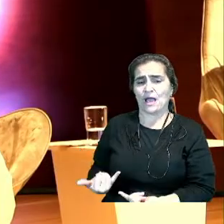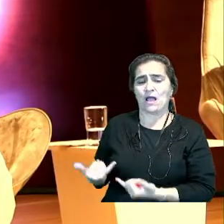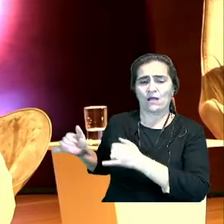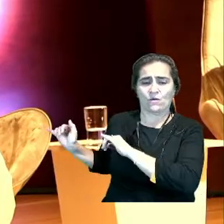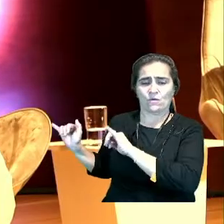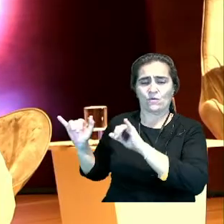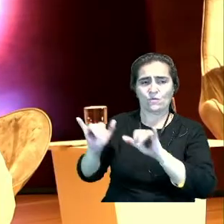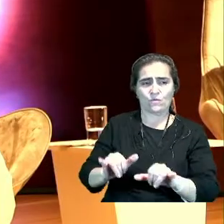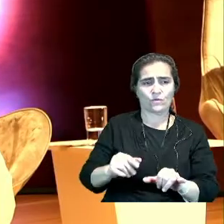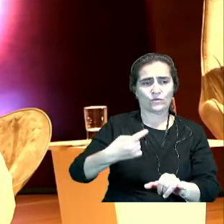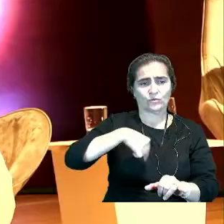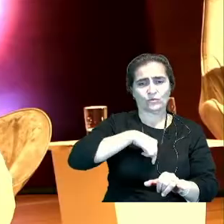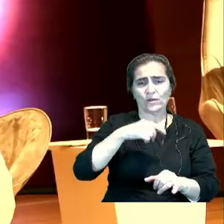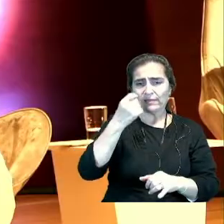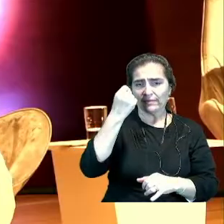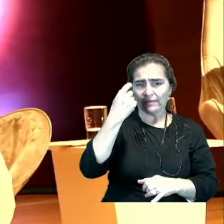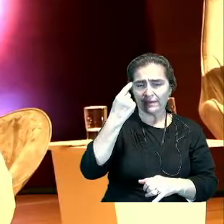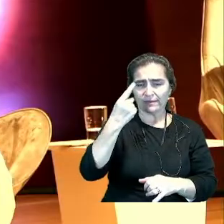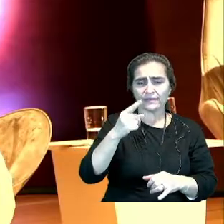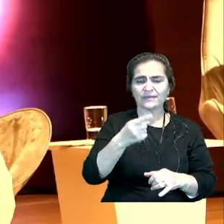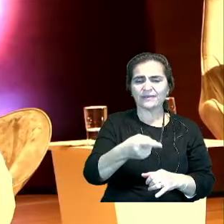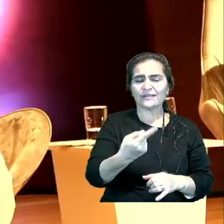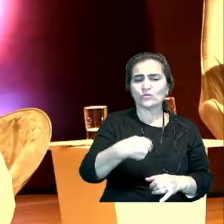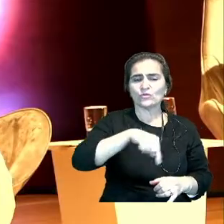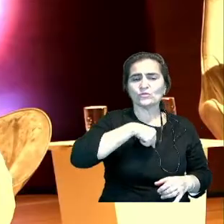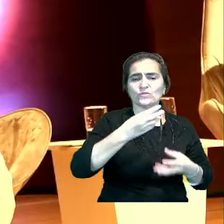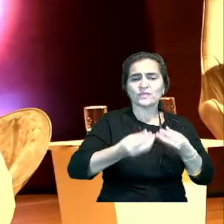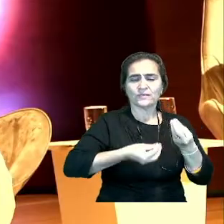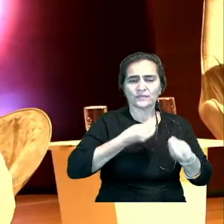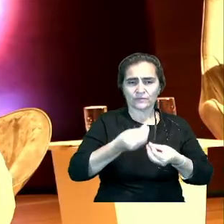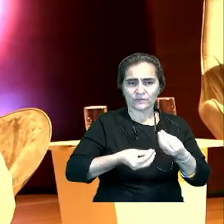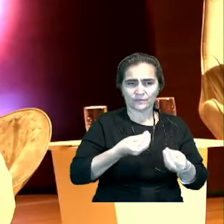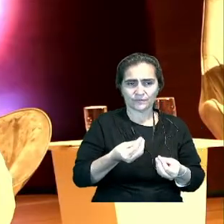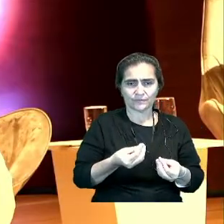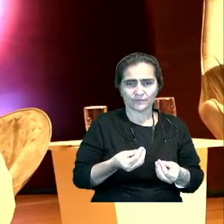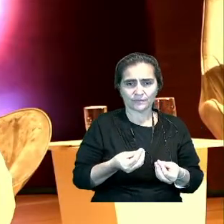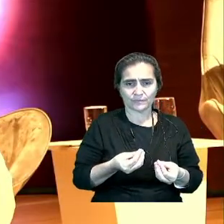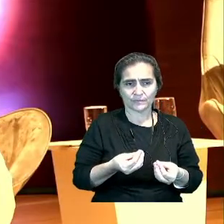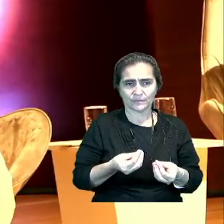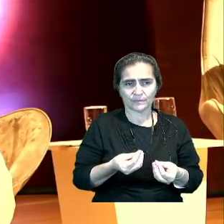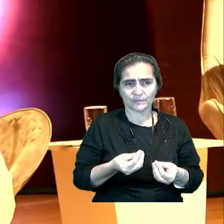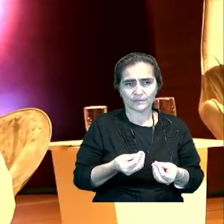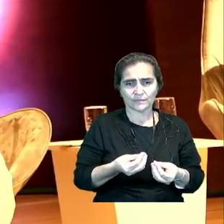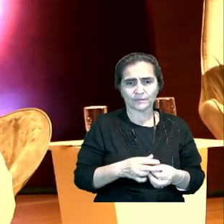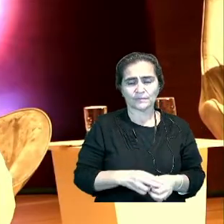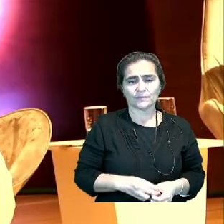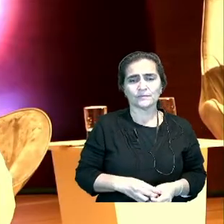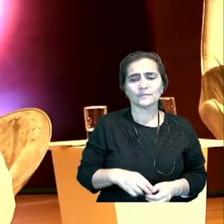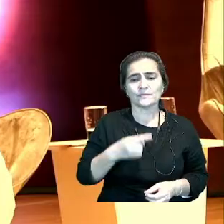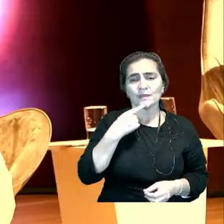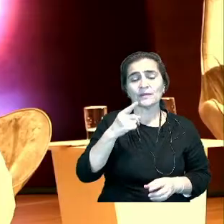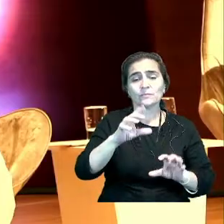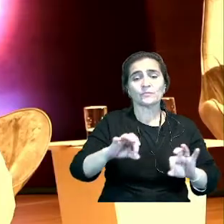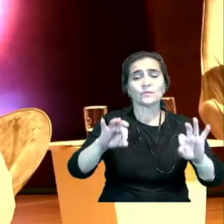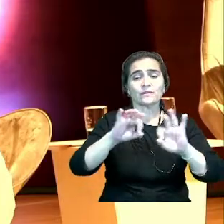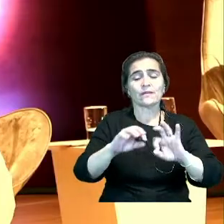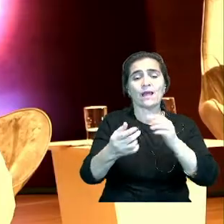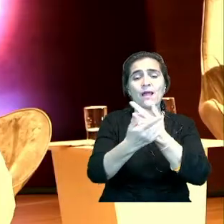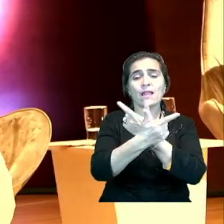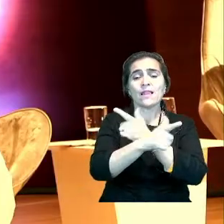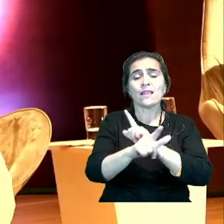humanity, denying their fundamental human rights, their freedom, and they never stopped